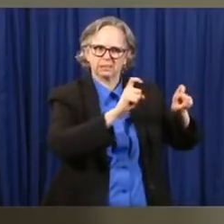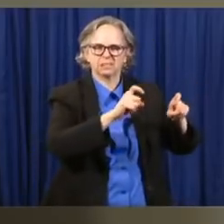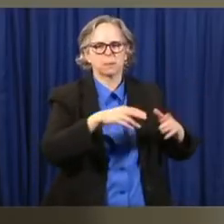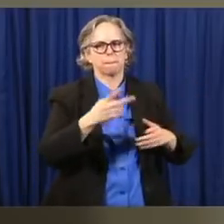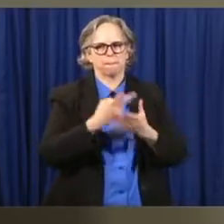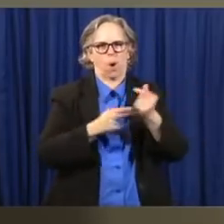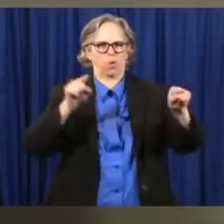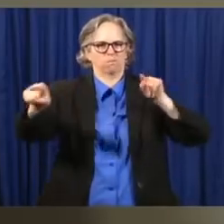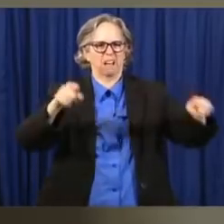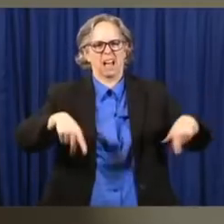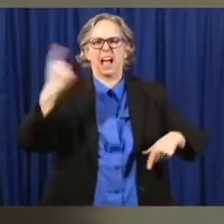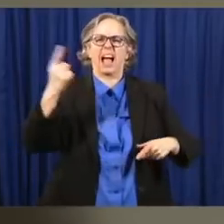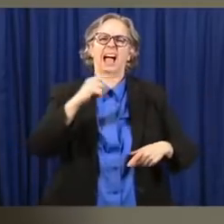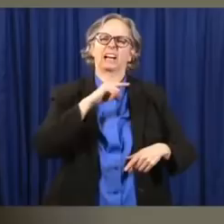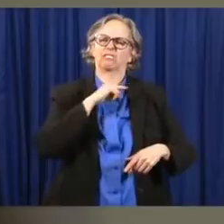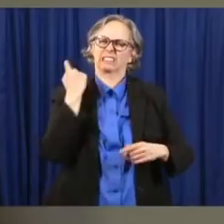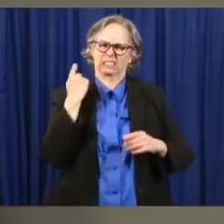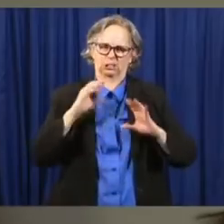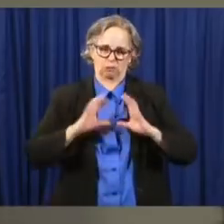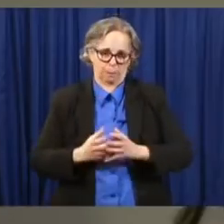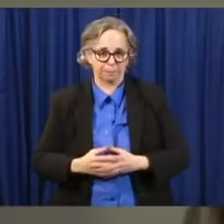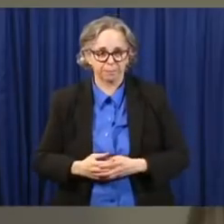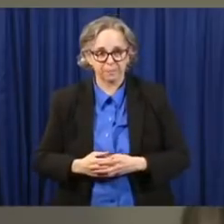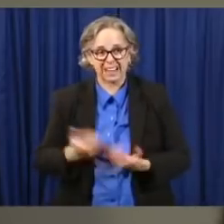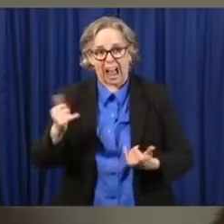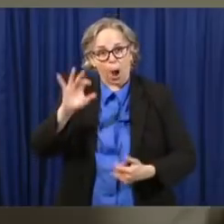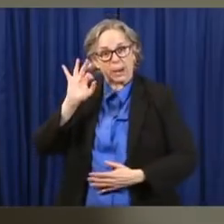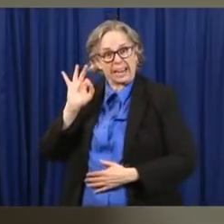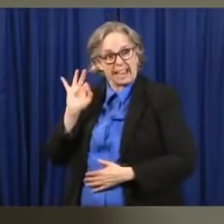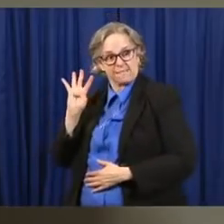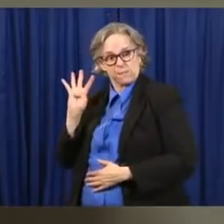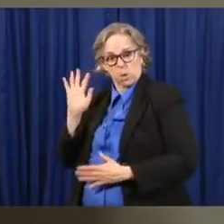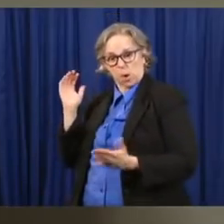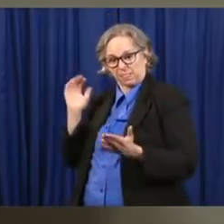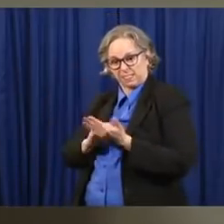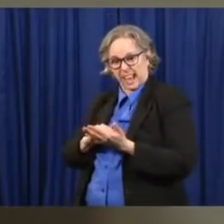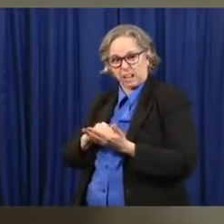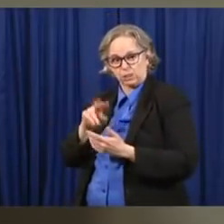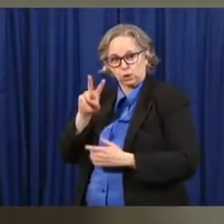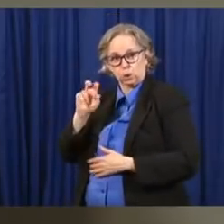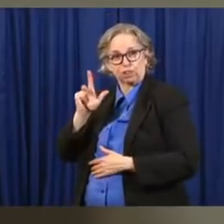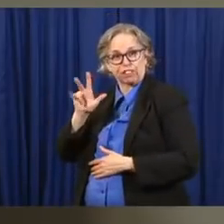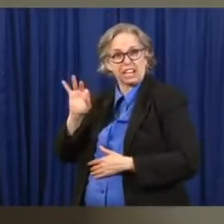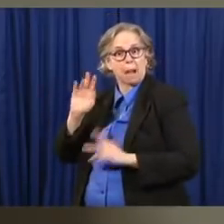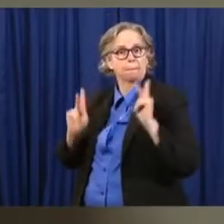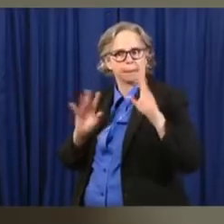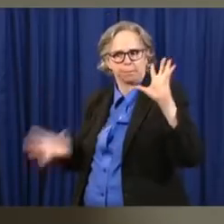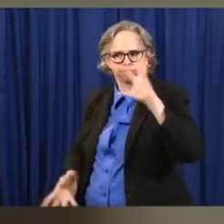hospitalization. But we've reached now 94,000 tests having been done in Ohio.